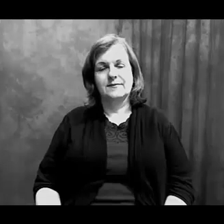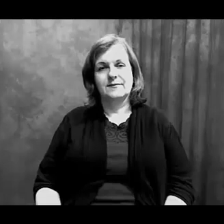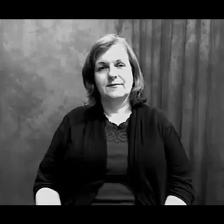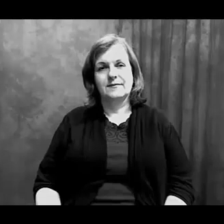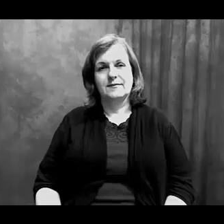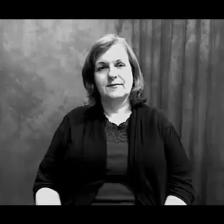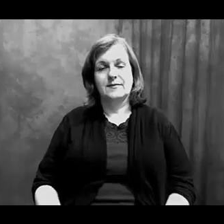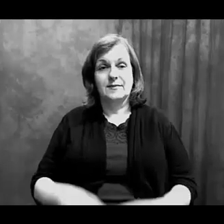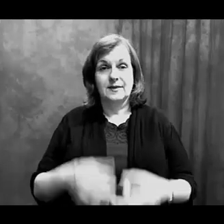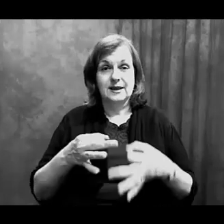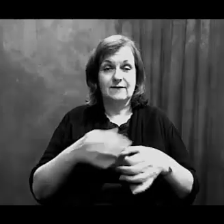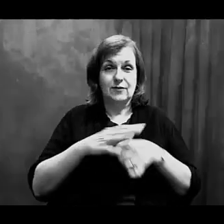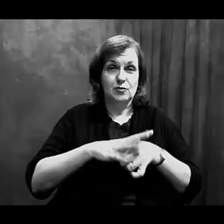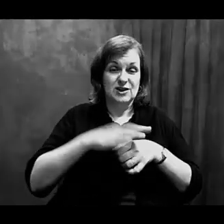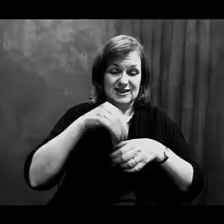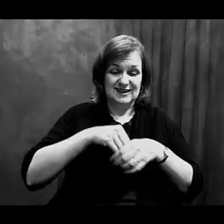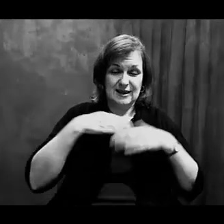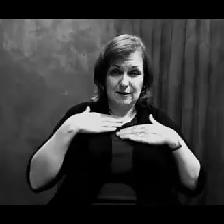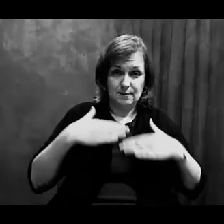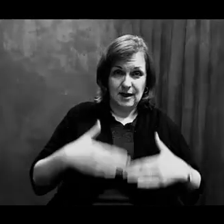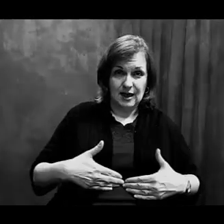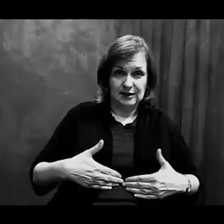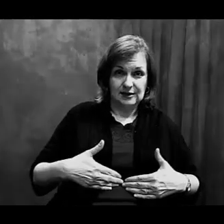is less than the pressure out,